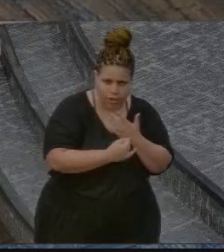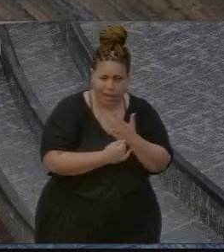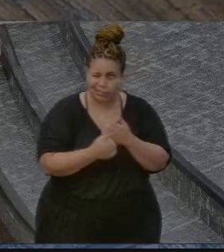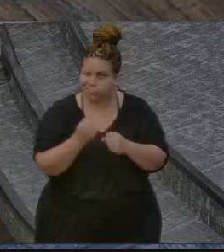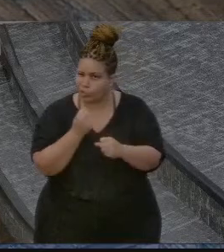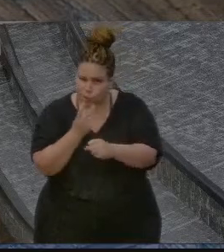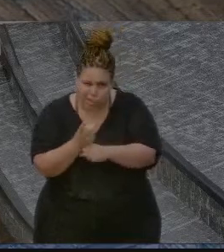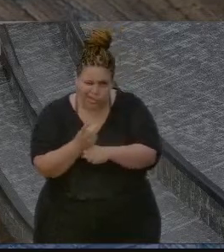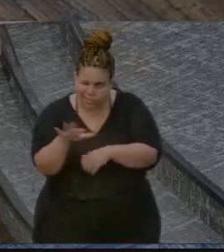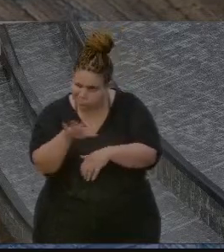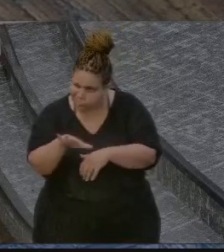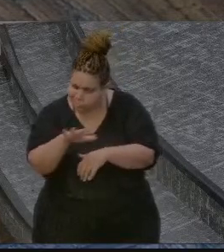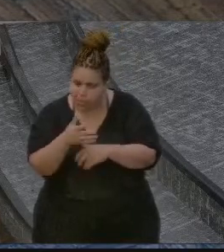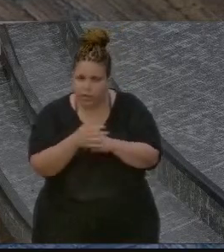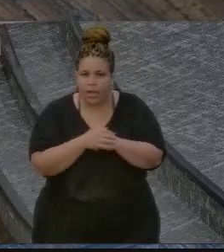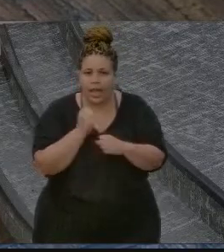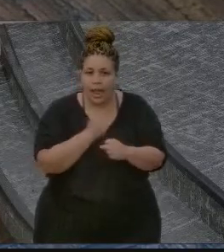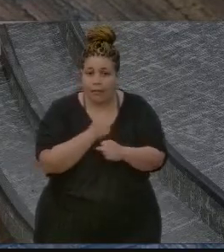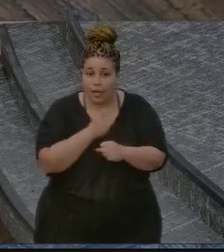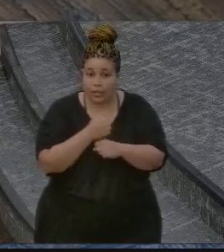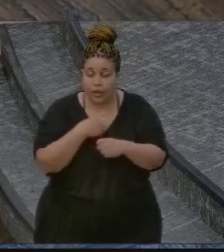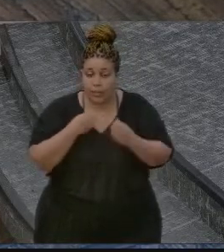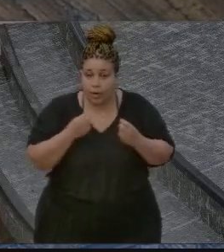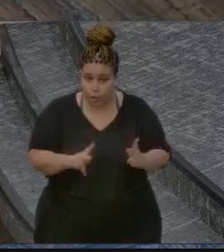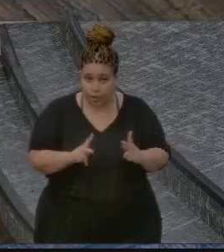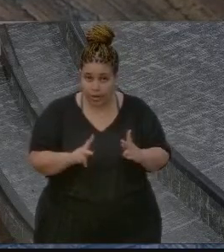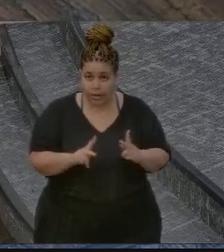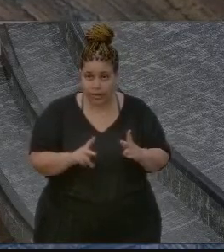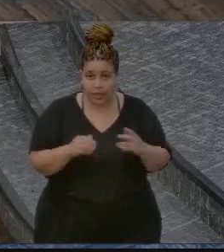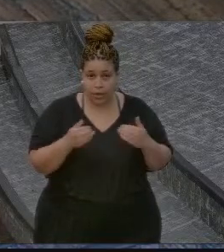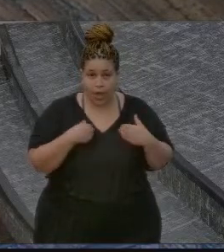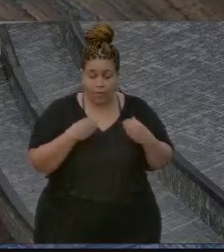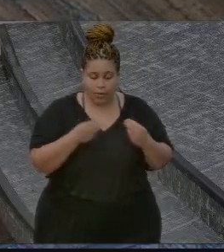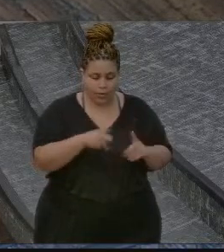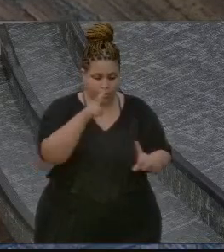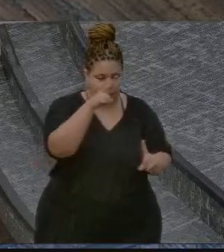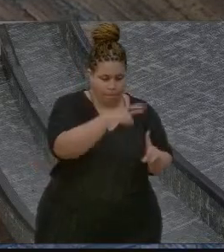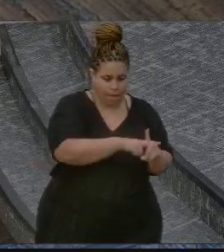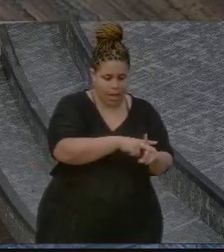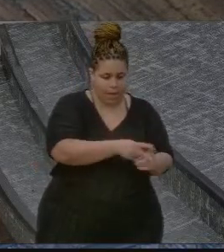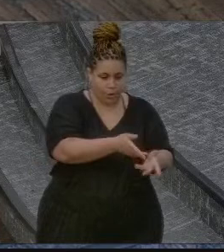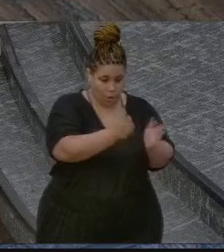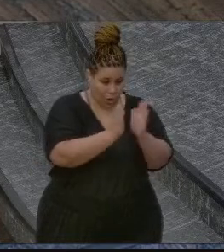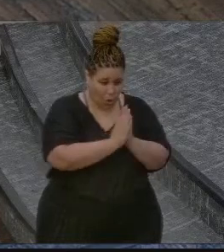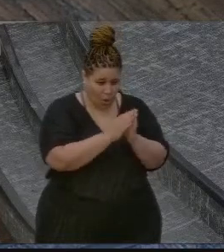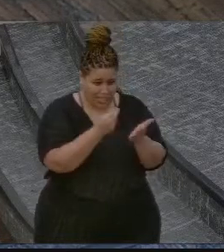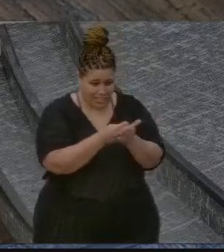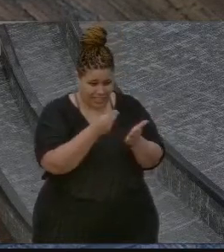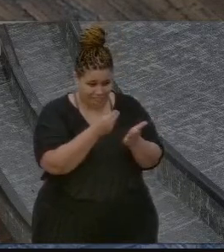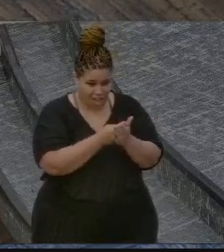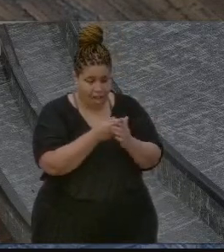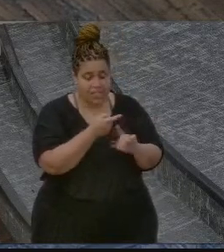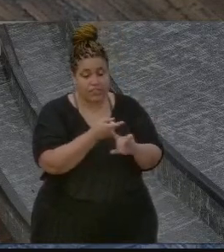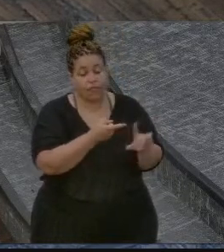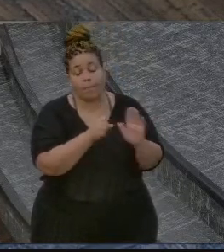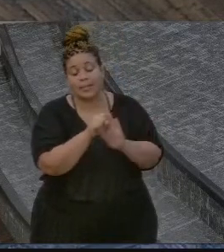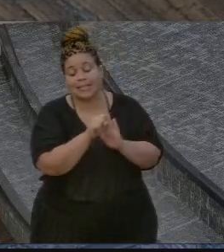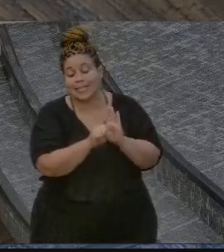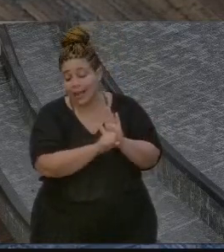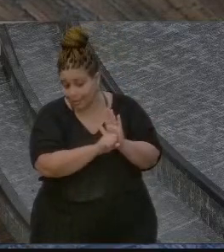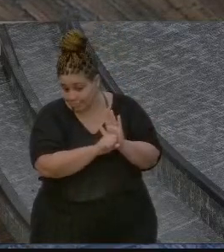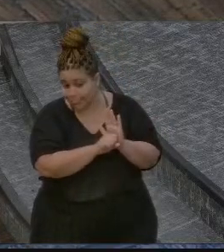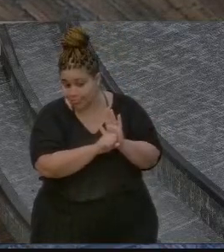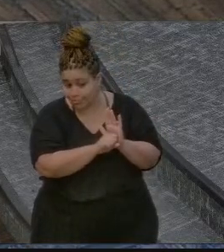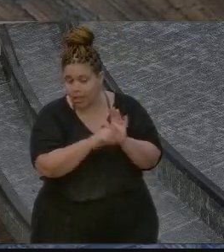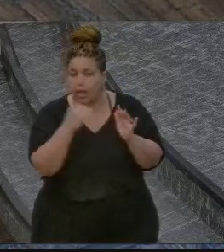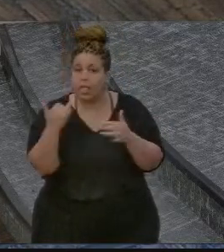every year you have the opportunity to do a application to request funds from the state. So this